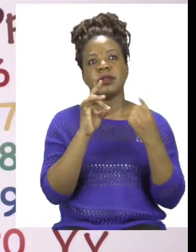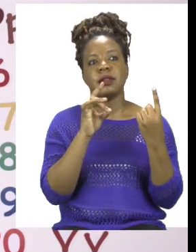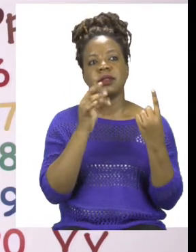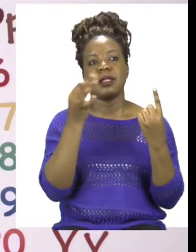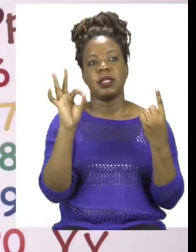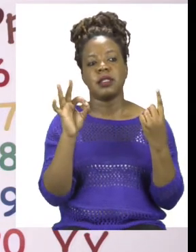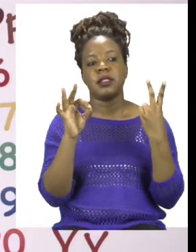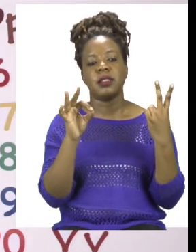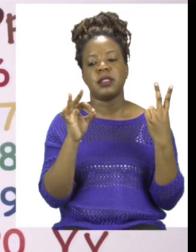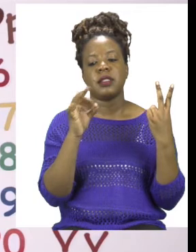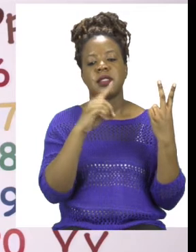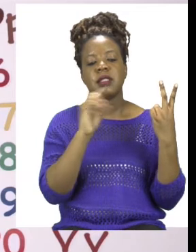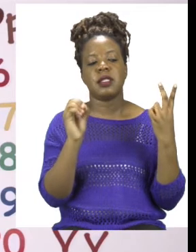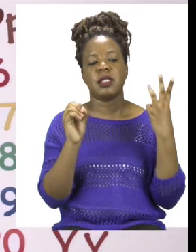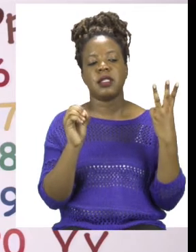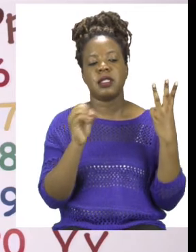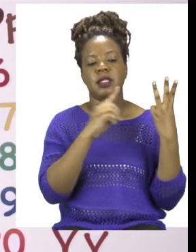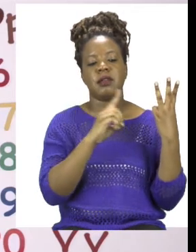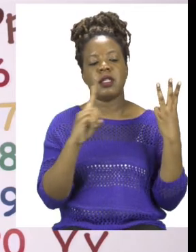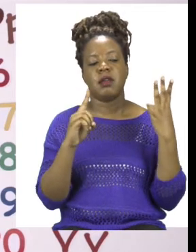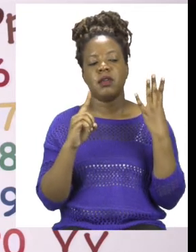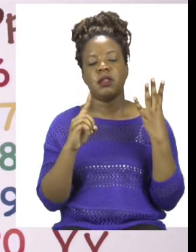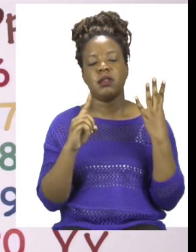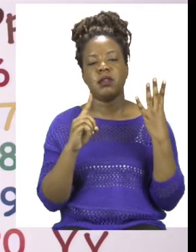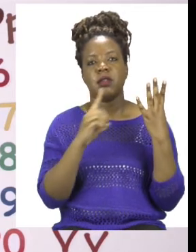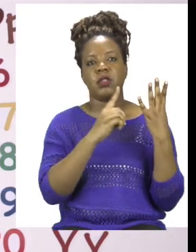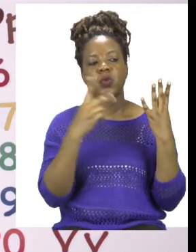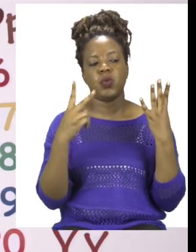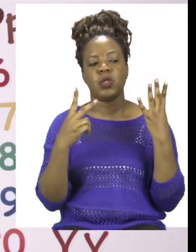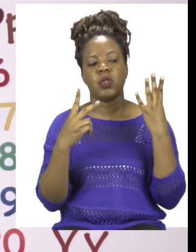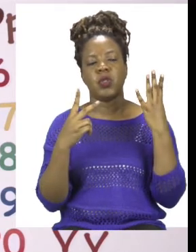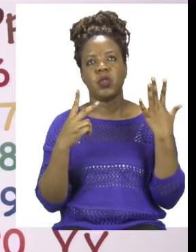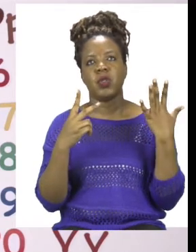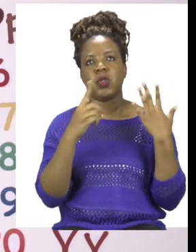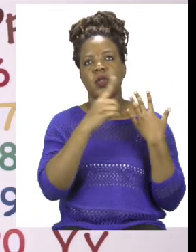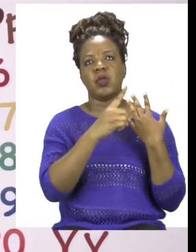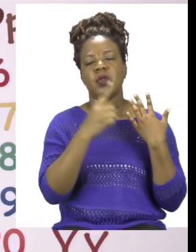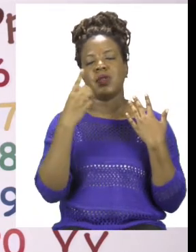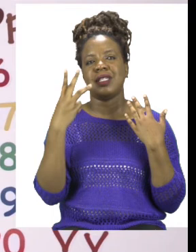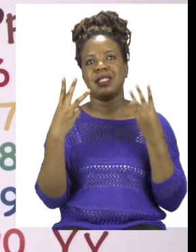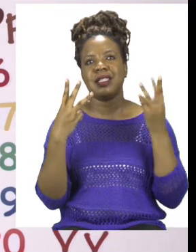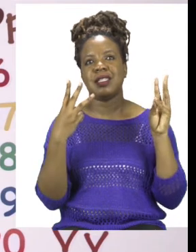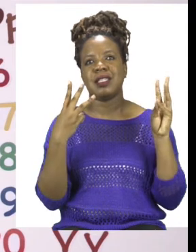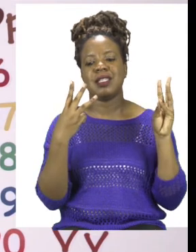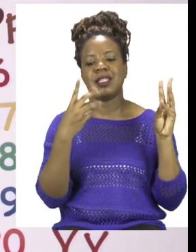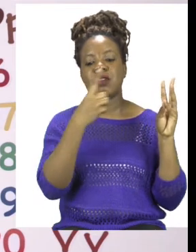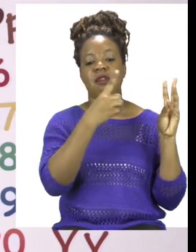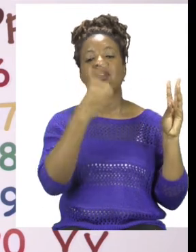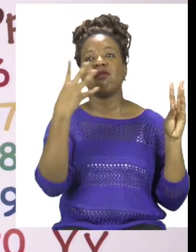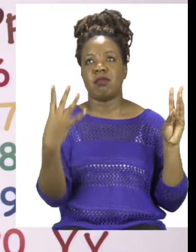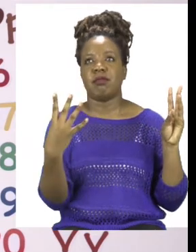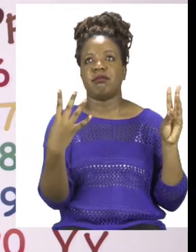9, 10, 11, 12, 13,